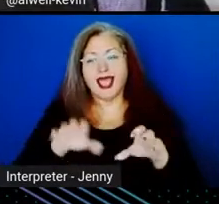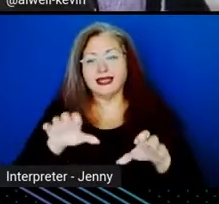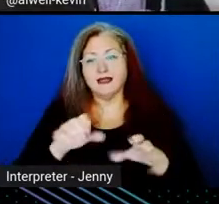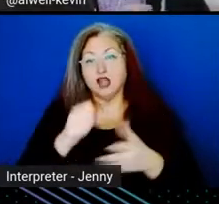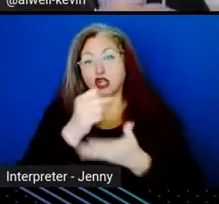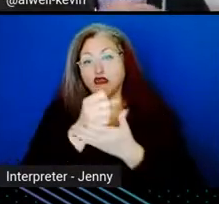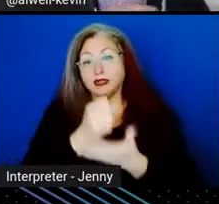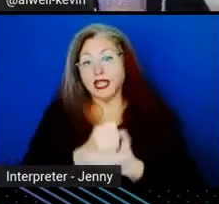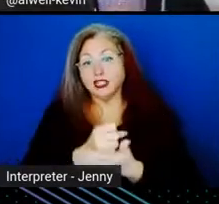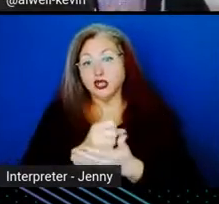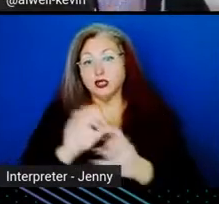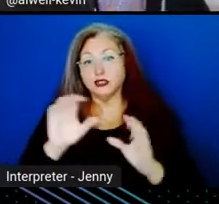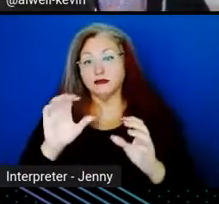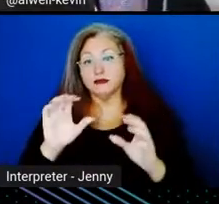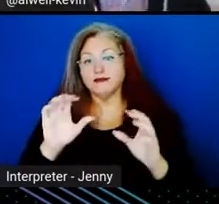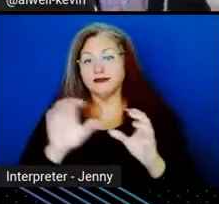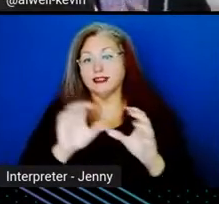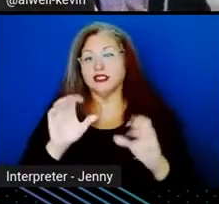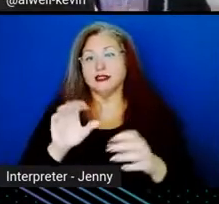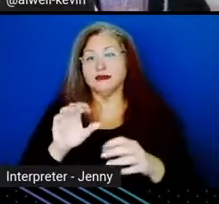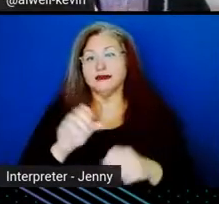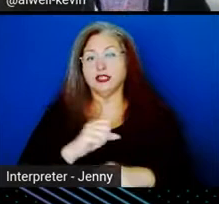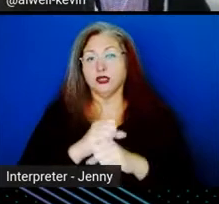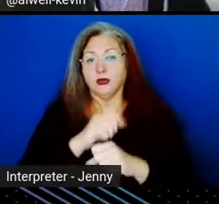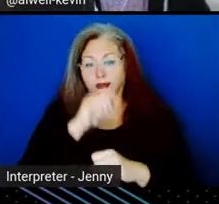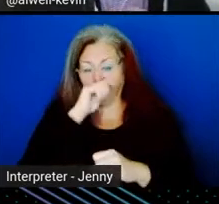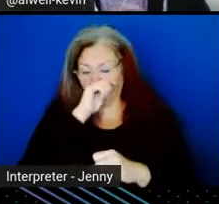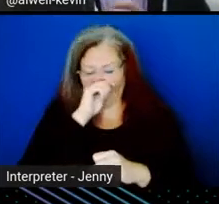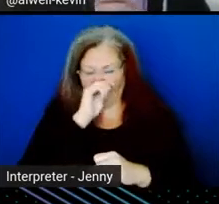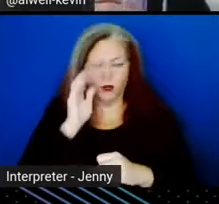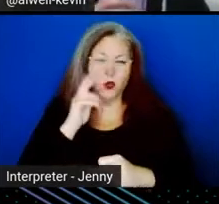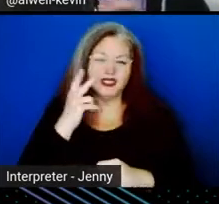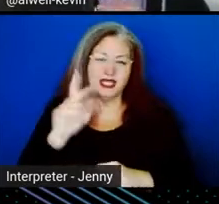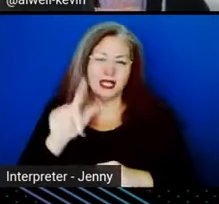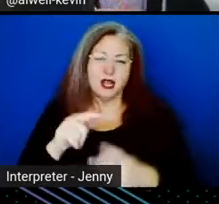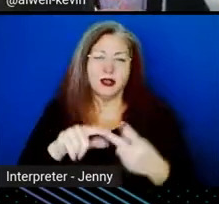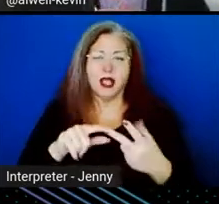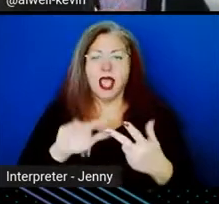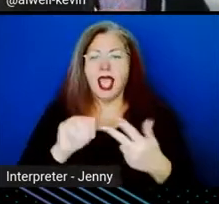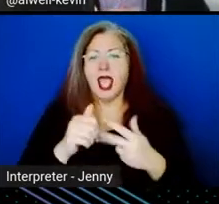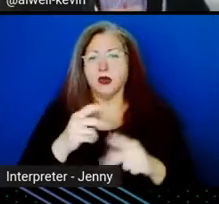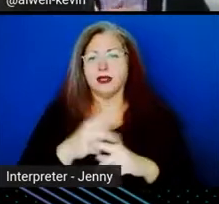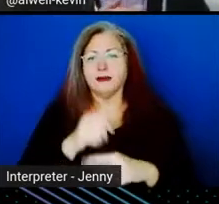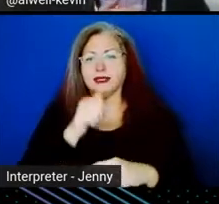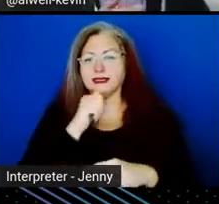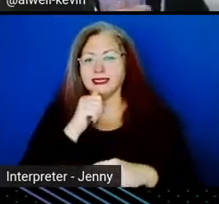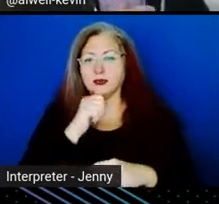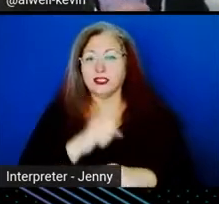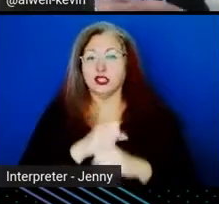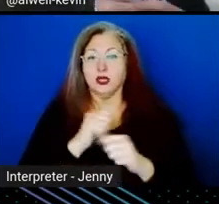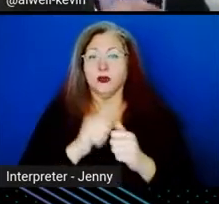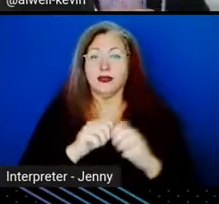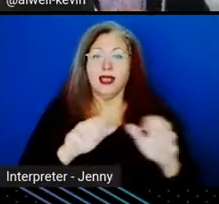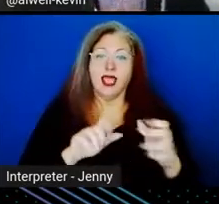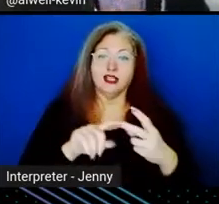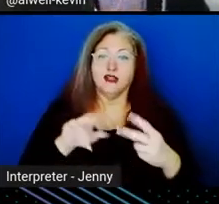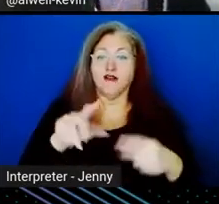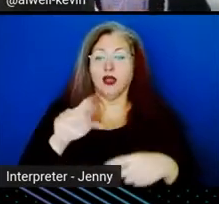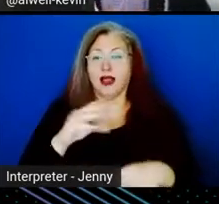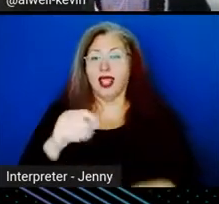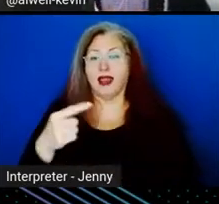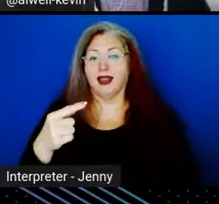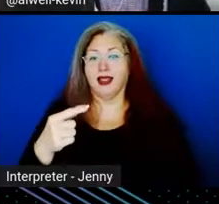credential security. And so what that means, we'll see later on. And of course, how to keep your secret secure with Actions, Vault,